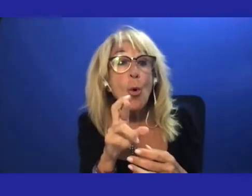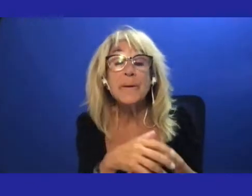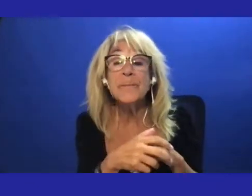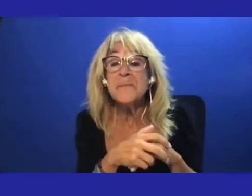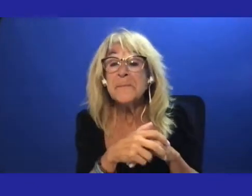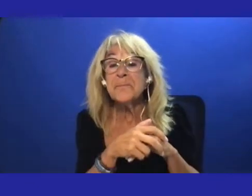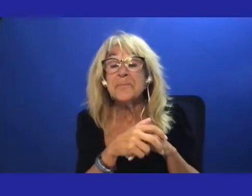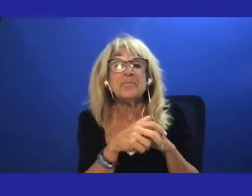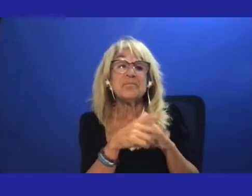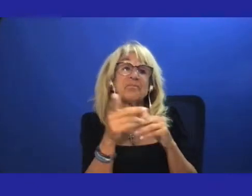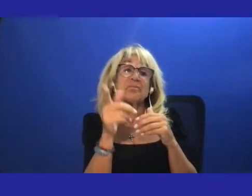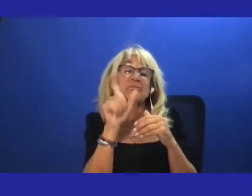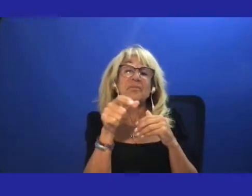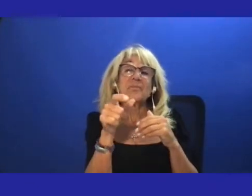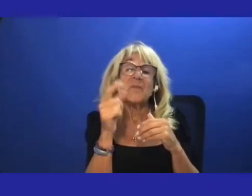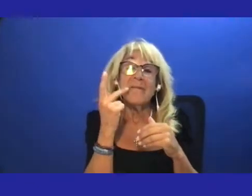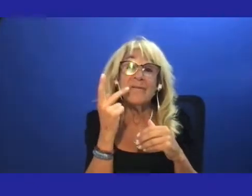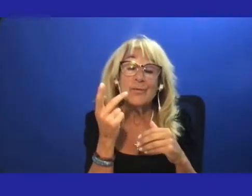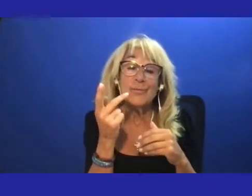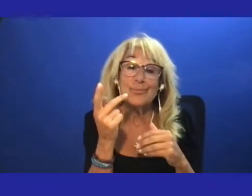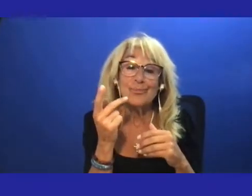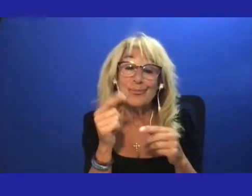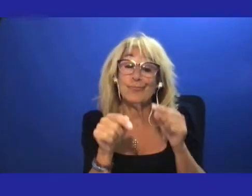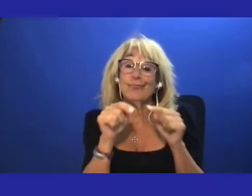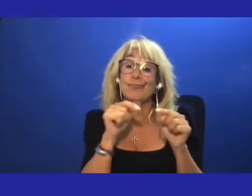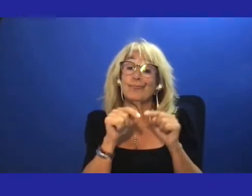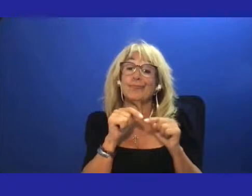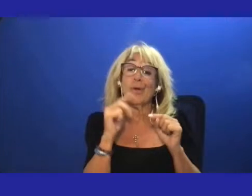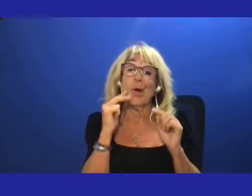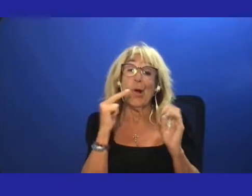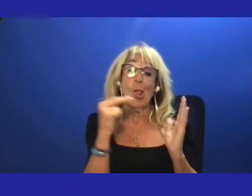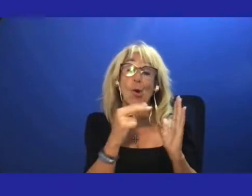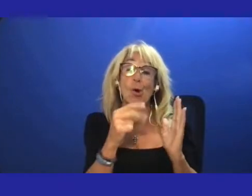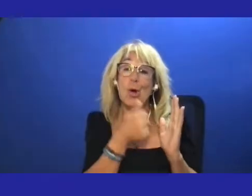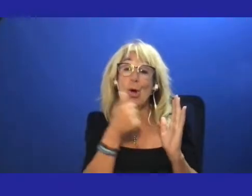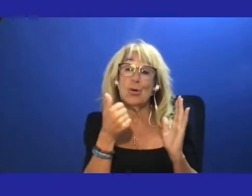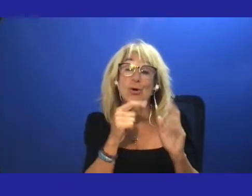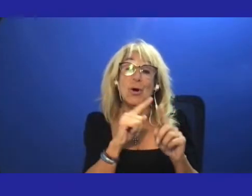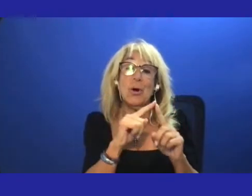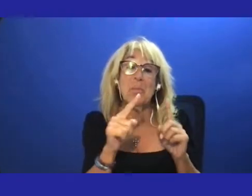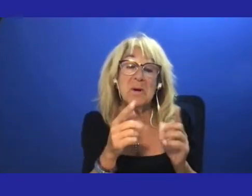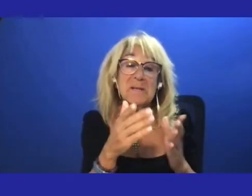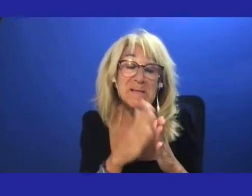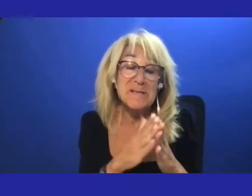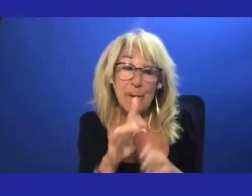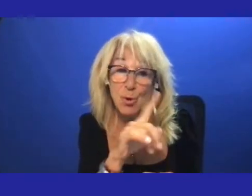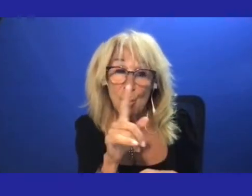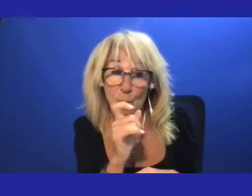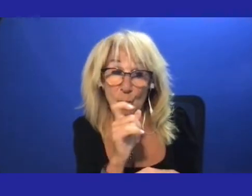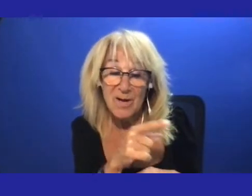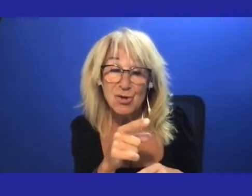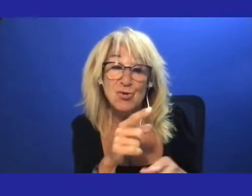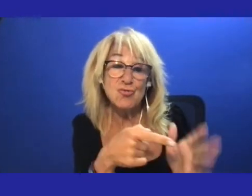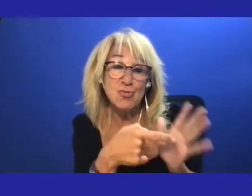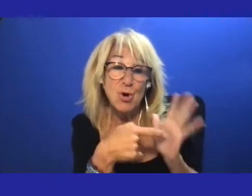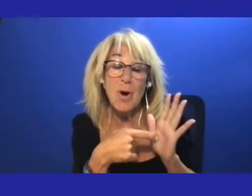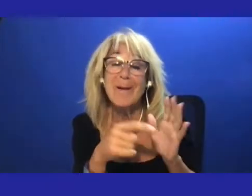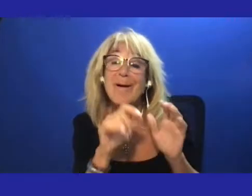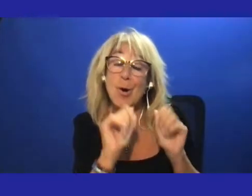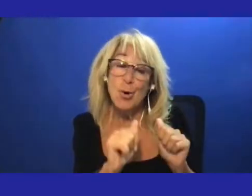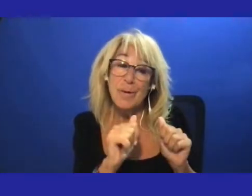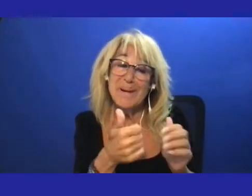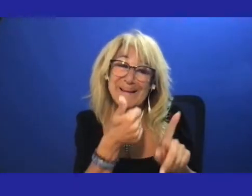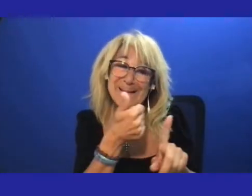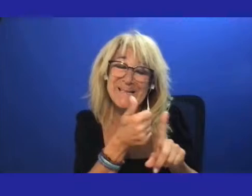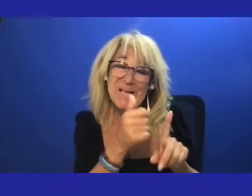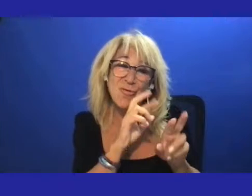I would have to look back at the others, but there are some where we're required to ask them, so they could be self-reported by patients, Great, thank you. of